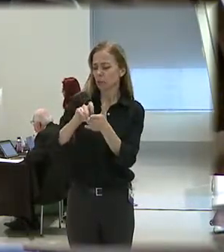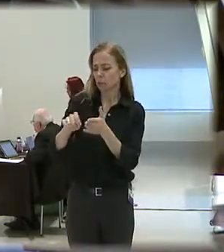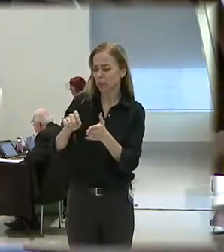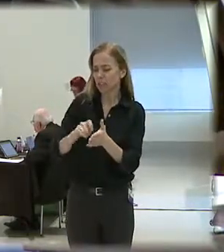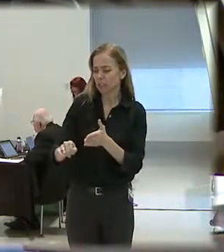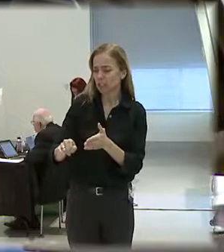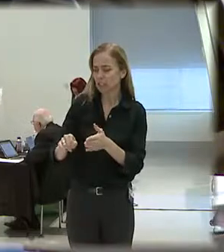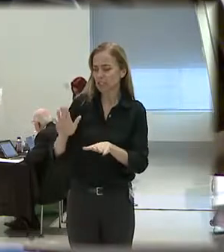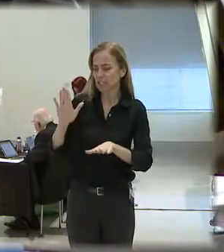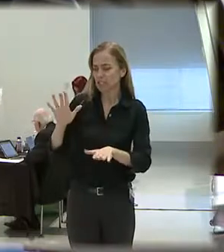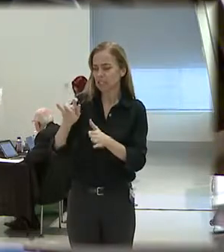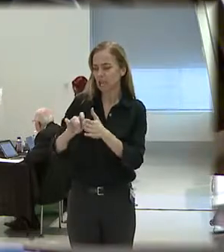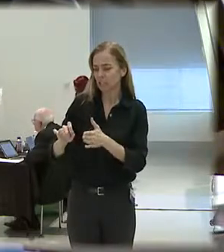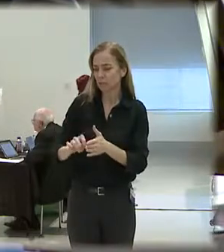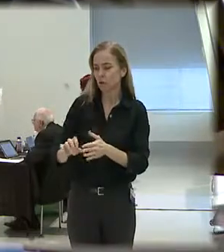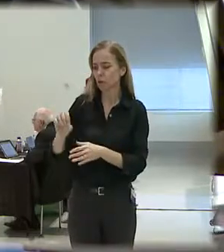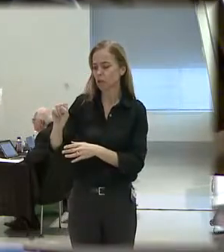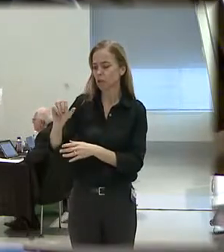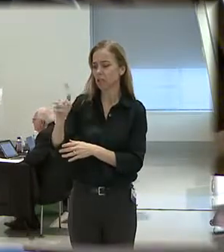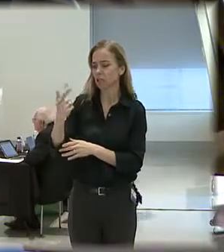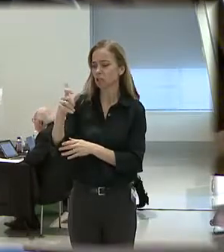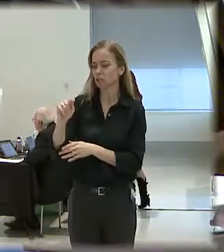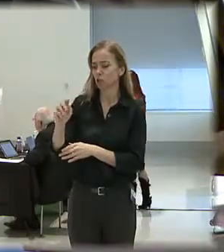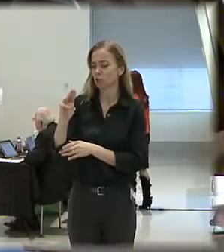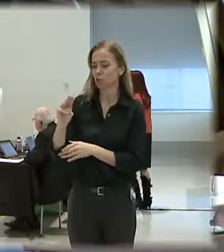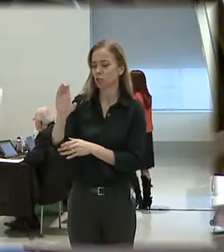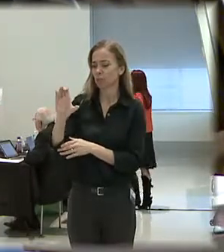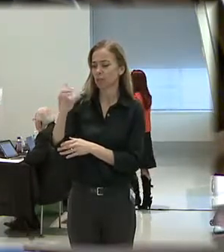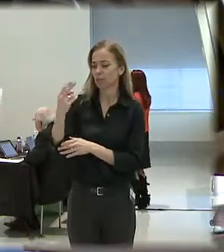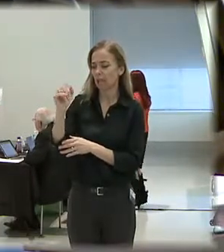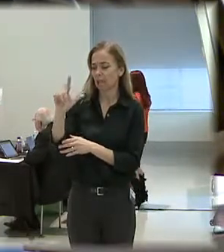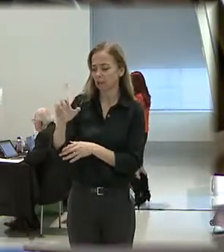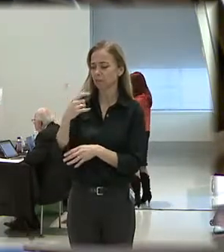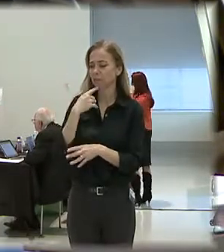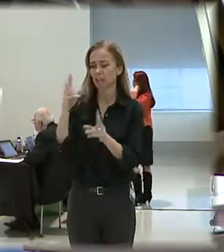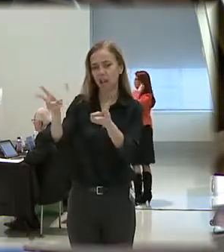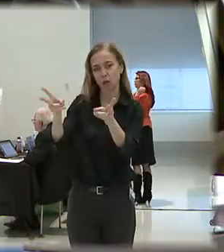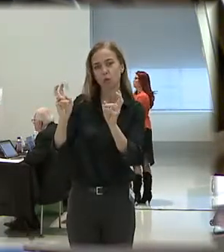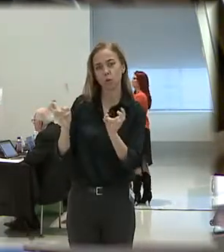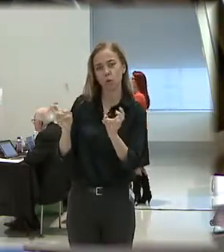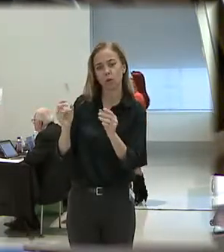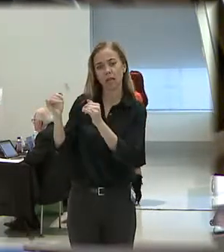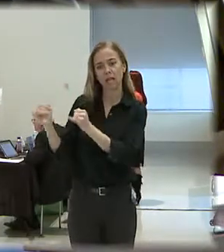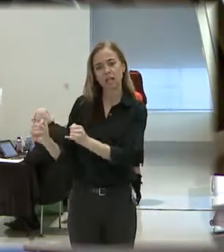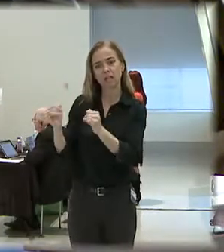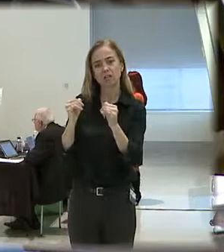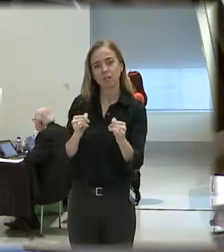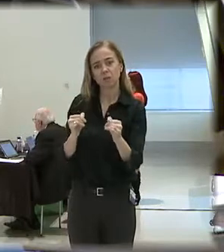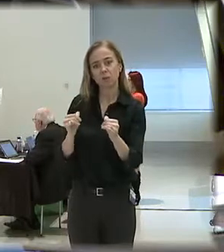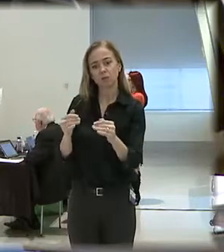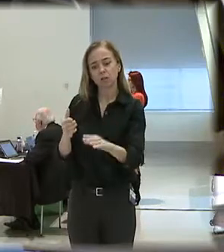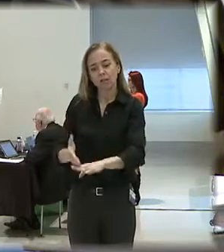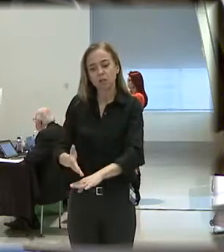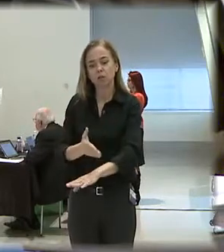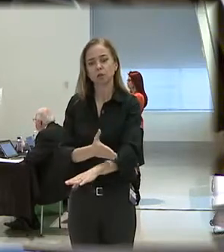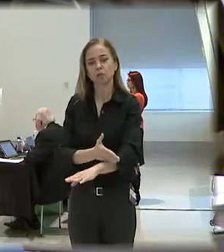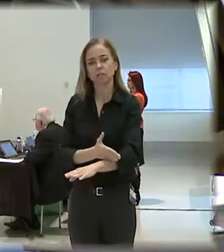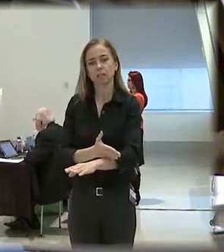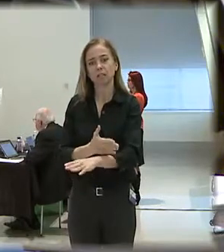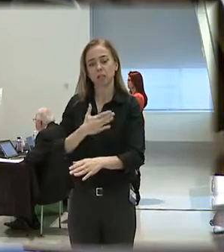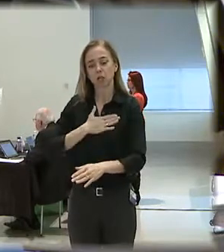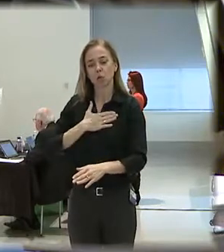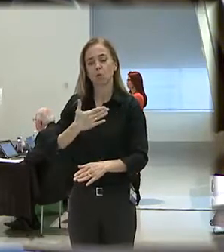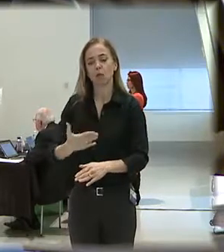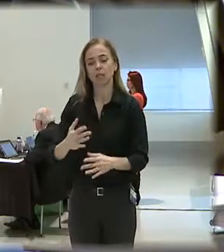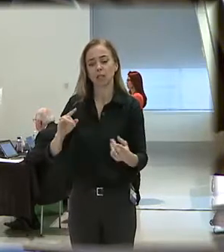testimony, Sergeant McHale said, and I quote, "Individuals are increasingly willing to harm